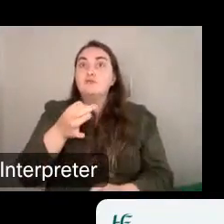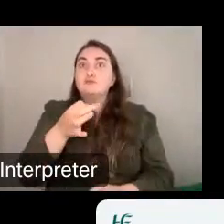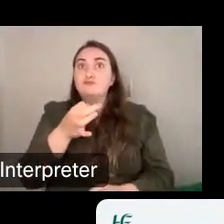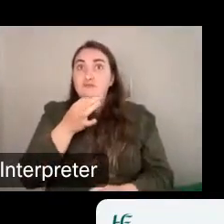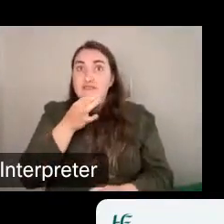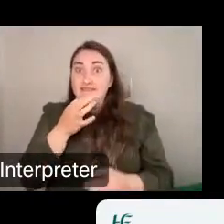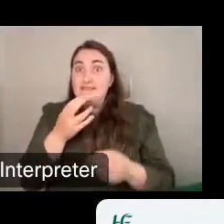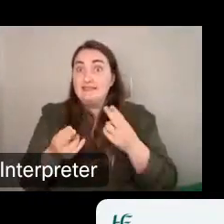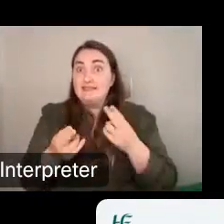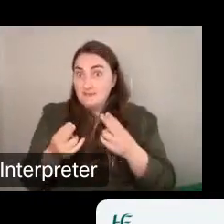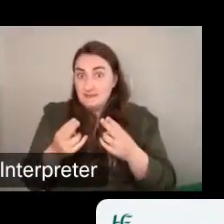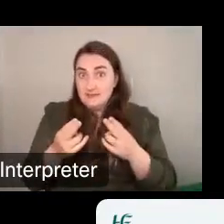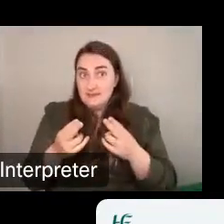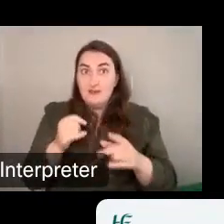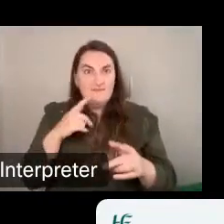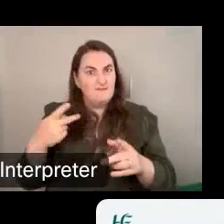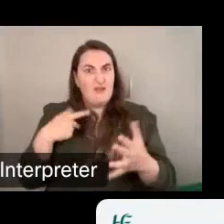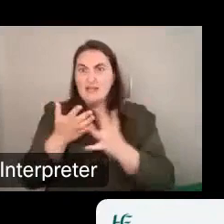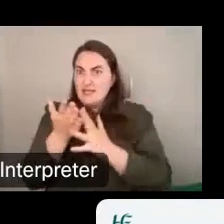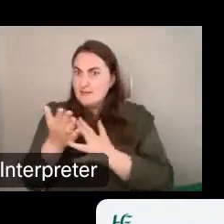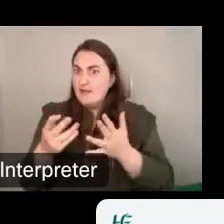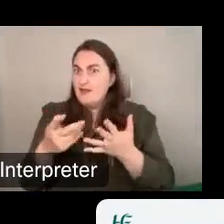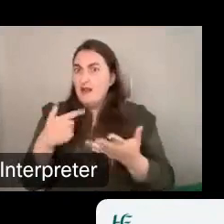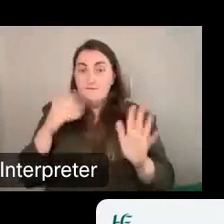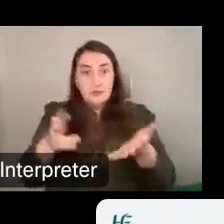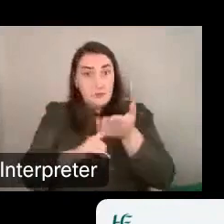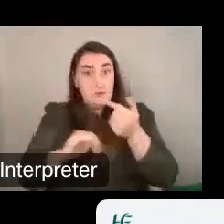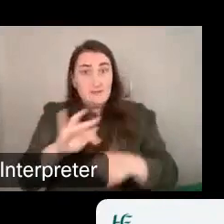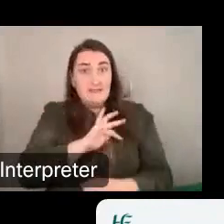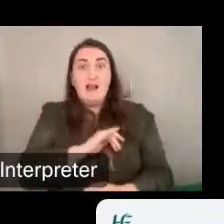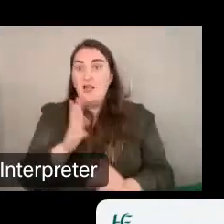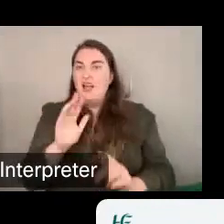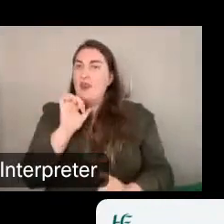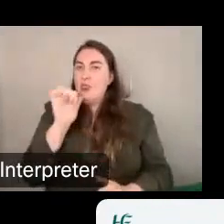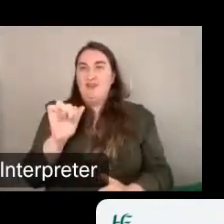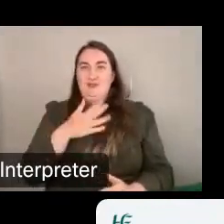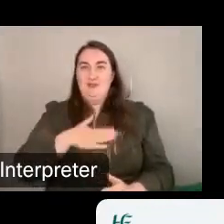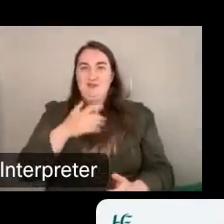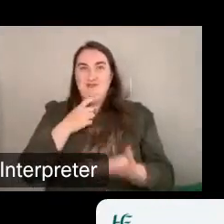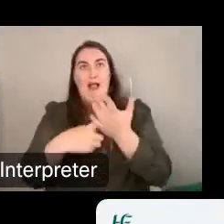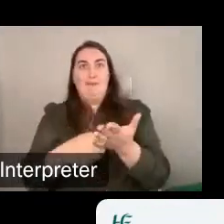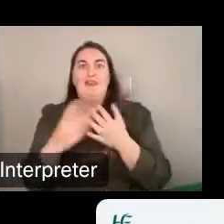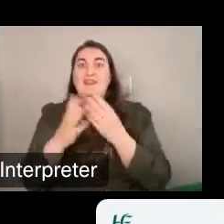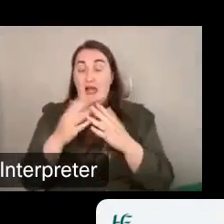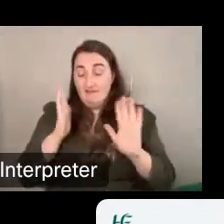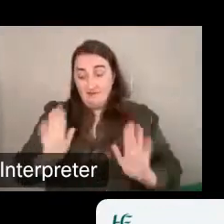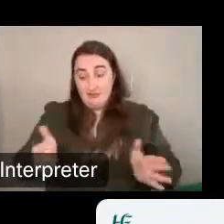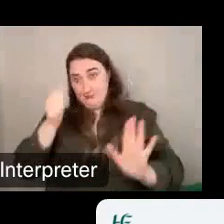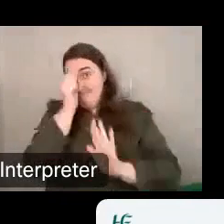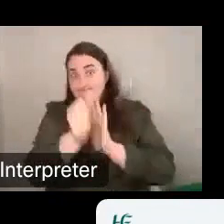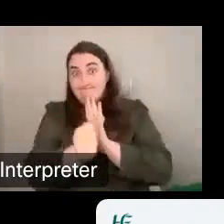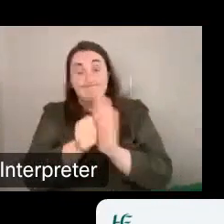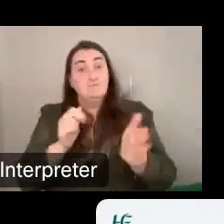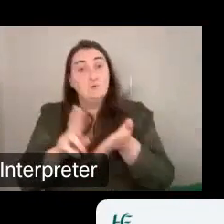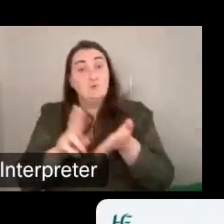said, a very accessible tool. I've used it myself. I don't just recommend it to people. Anything I'm talking about today of experience of using it